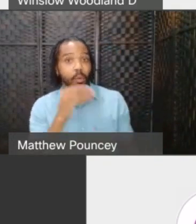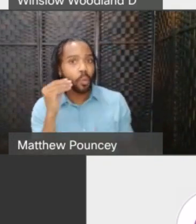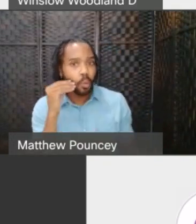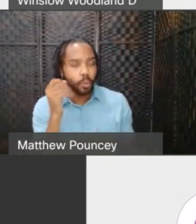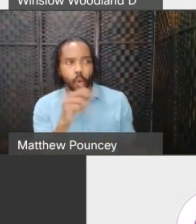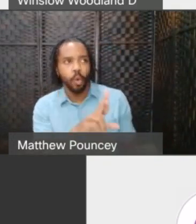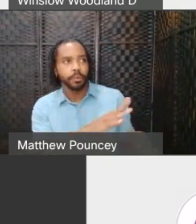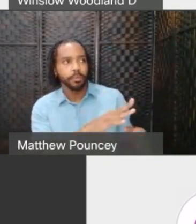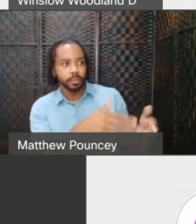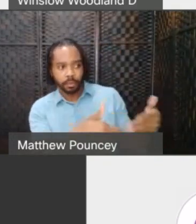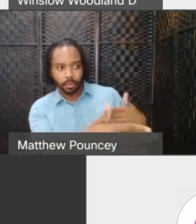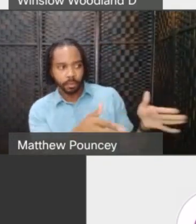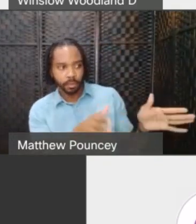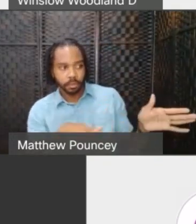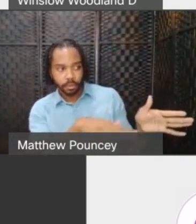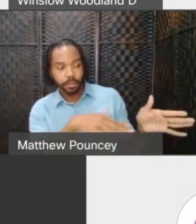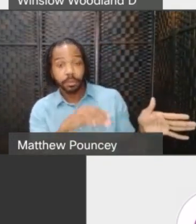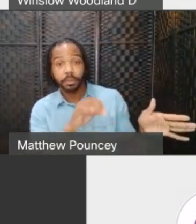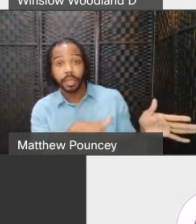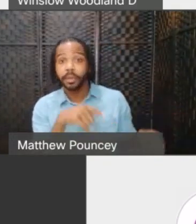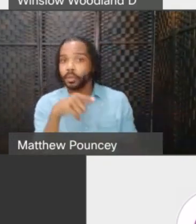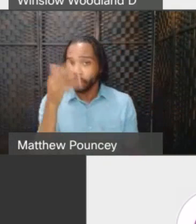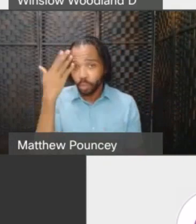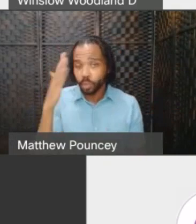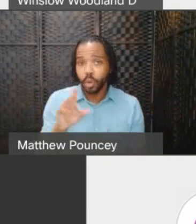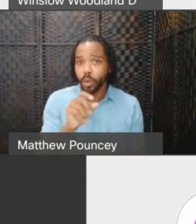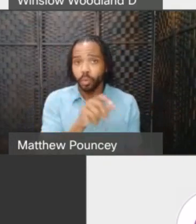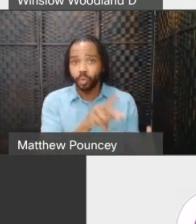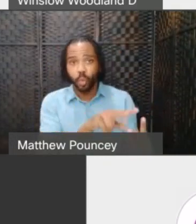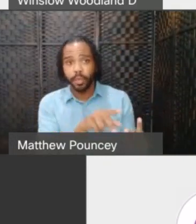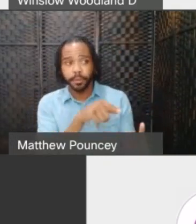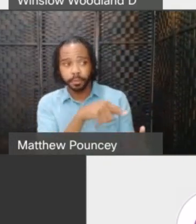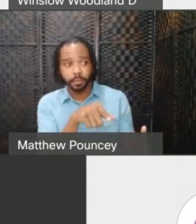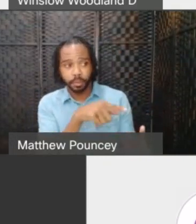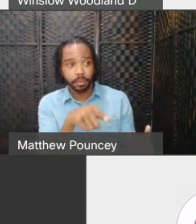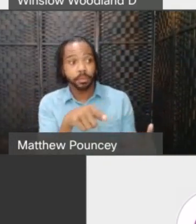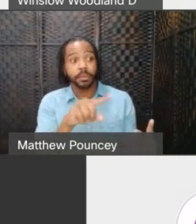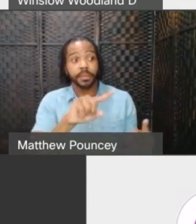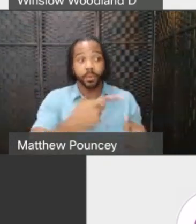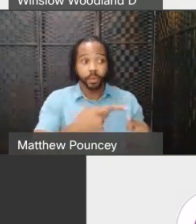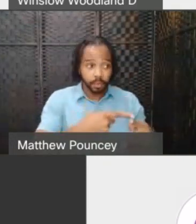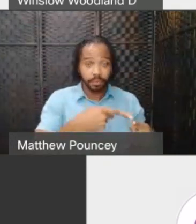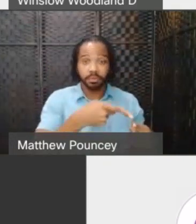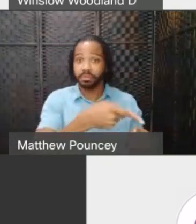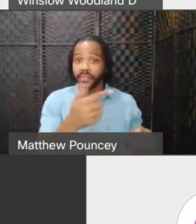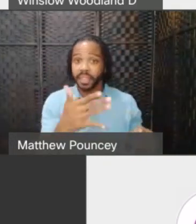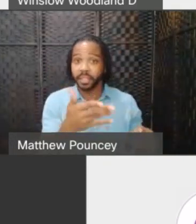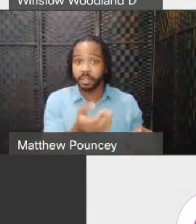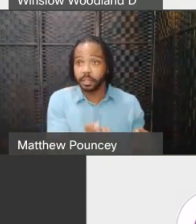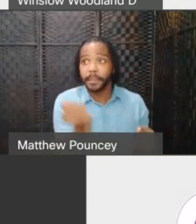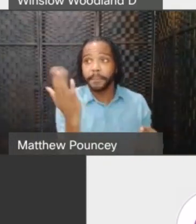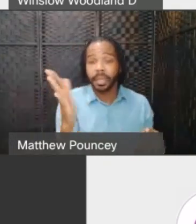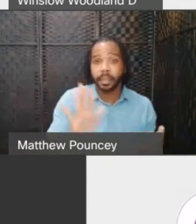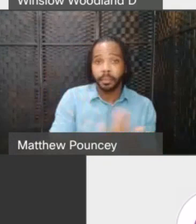or facility? You don't know whether or not they have, one, submitted the